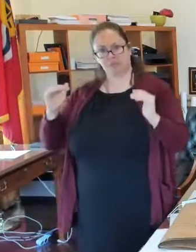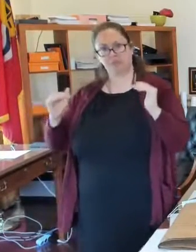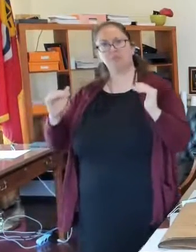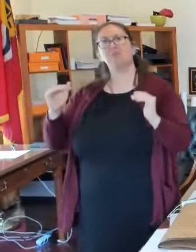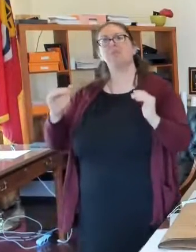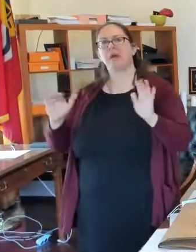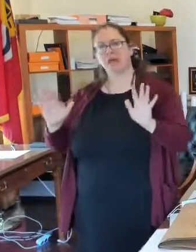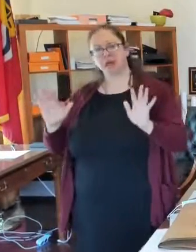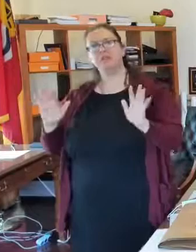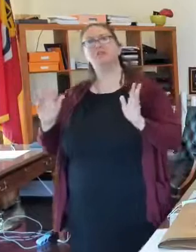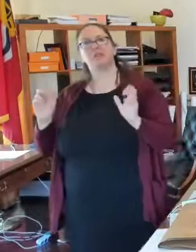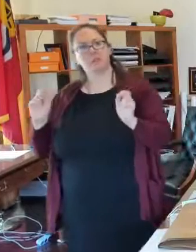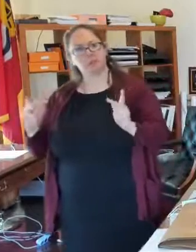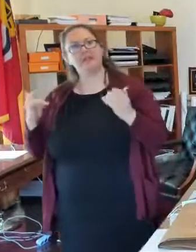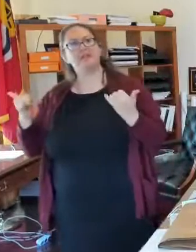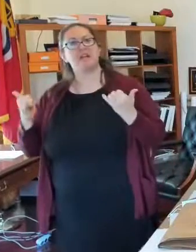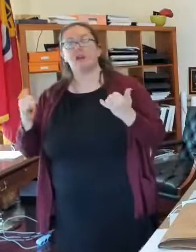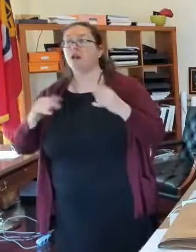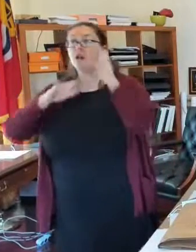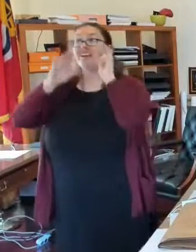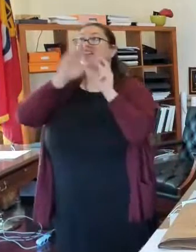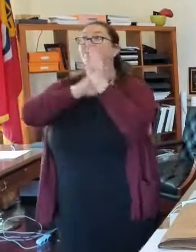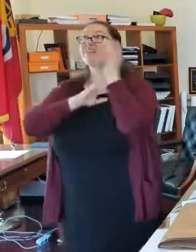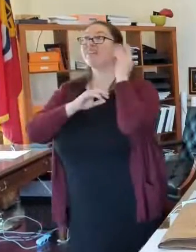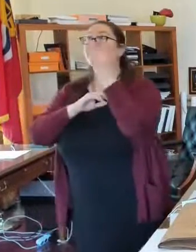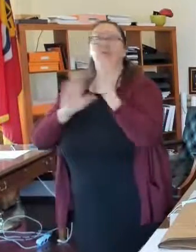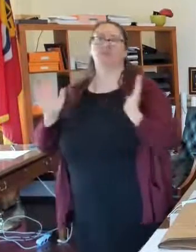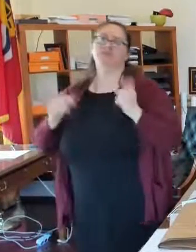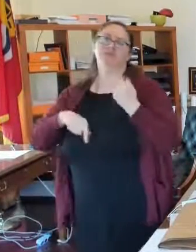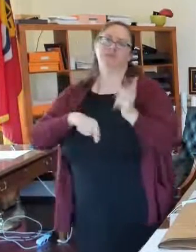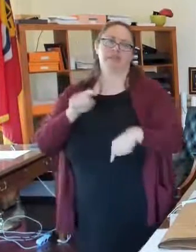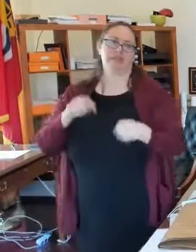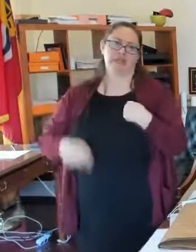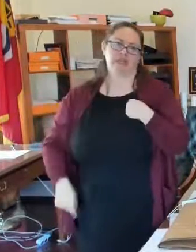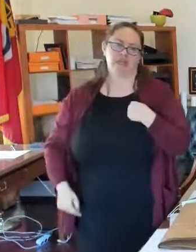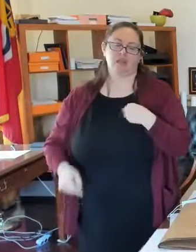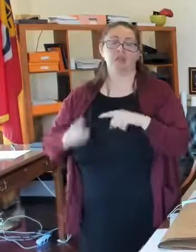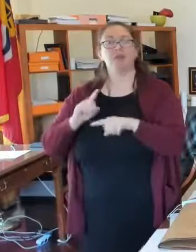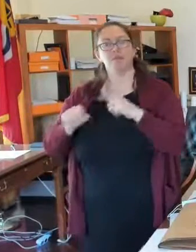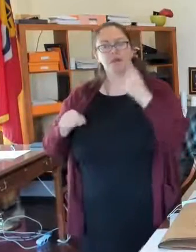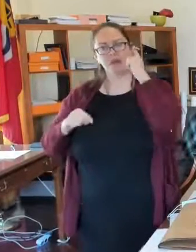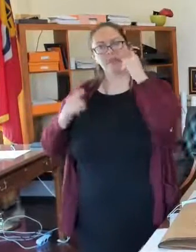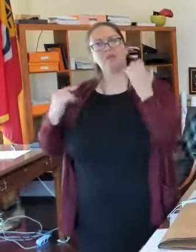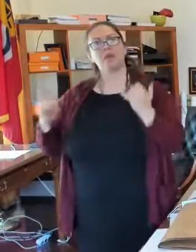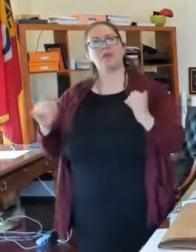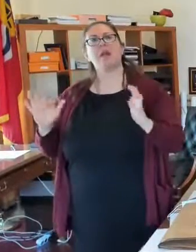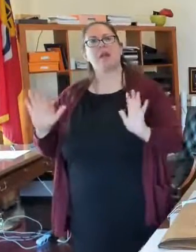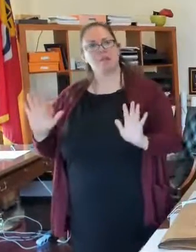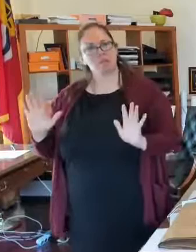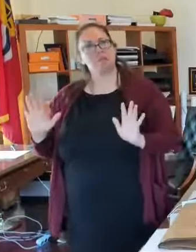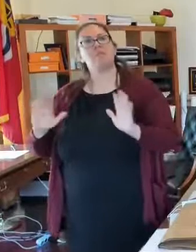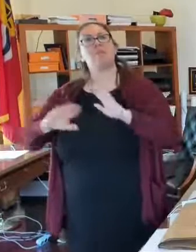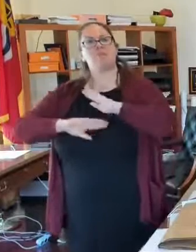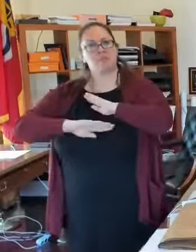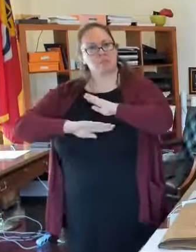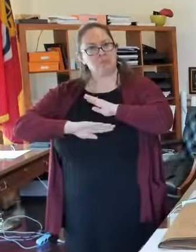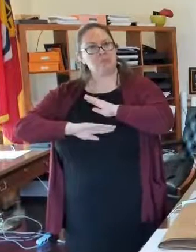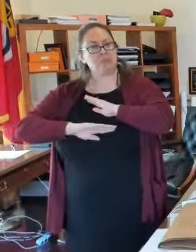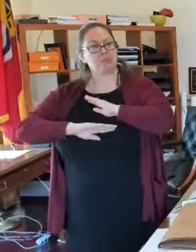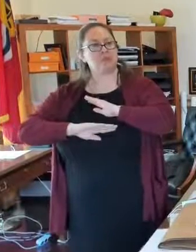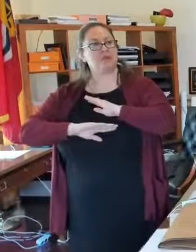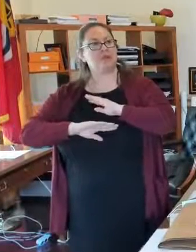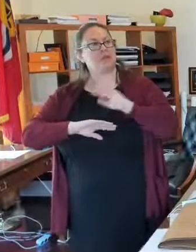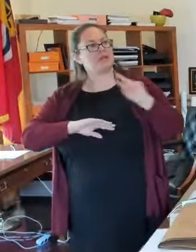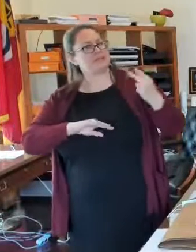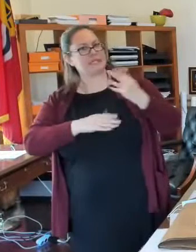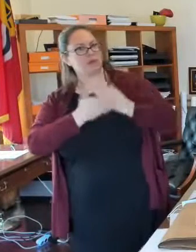So can't predict the future, but we think we're in the right place right now. And I think the second part of